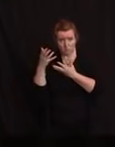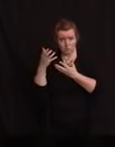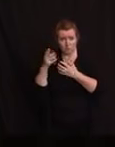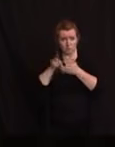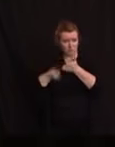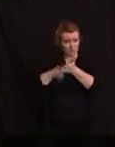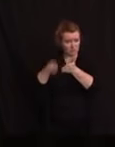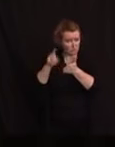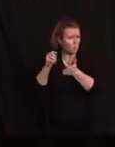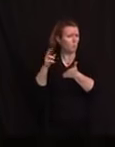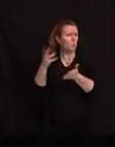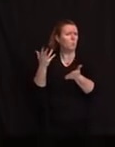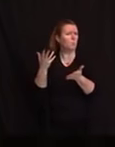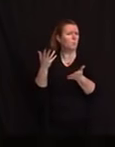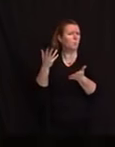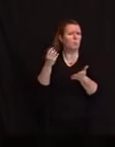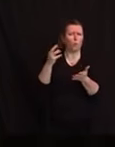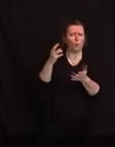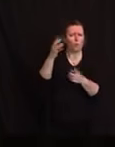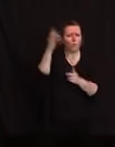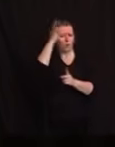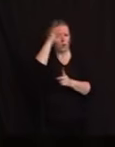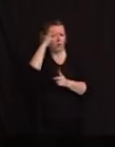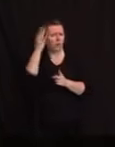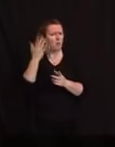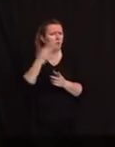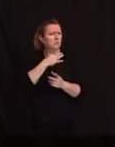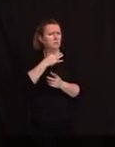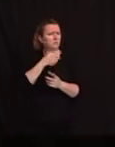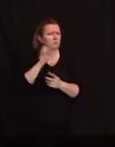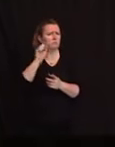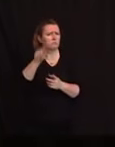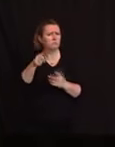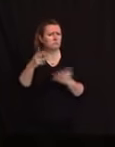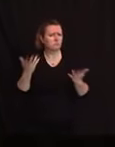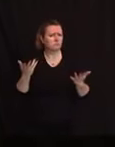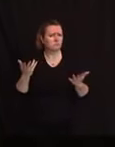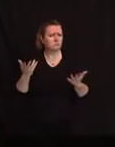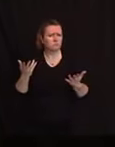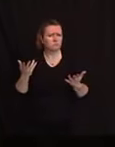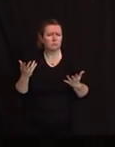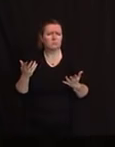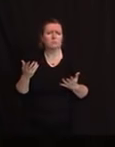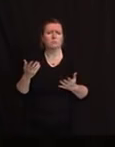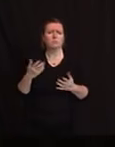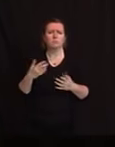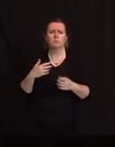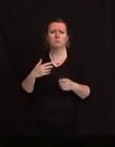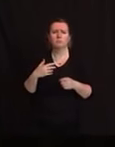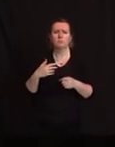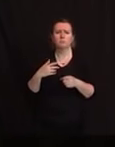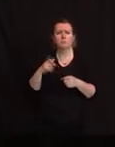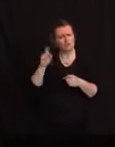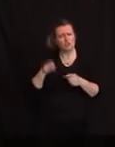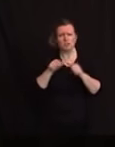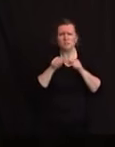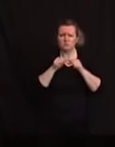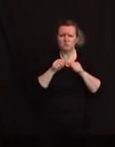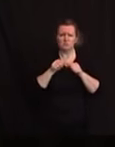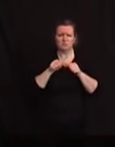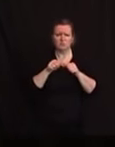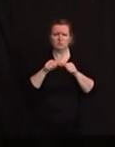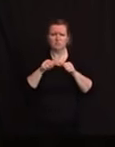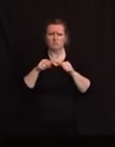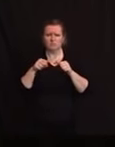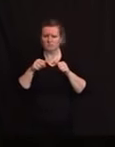does that process work? I'm curious. I understand that it comes, the directive is coming, continue to do this, and I appreciate the remarks about with fewer cases. That